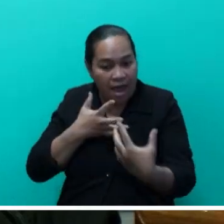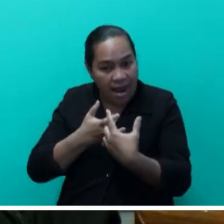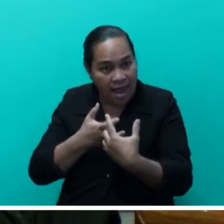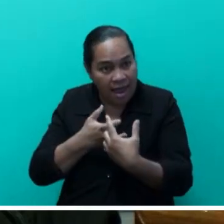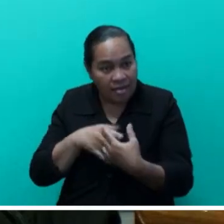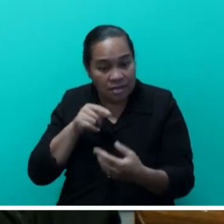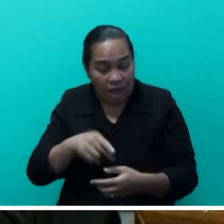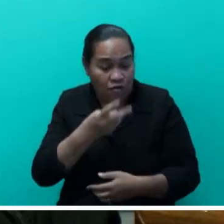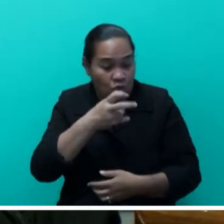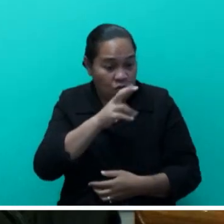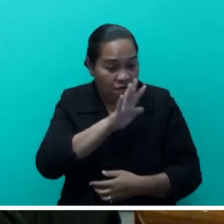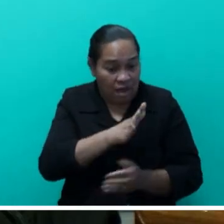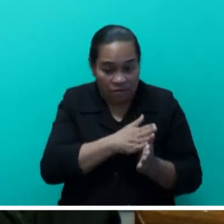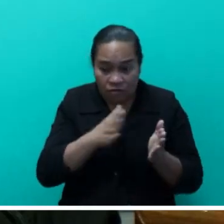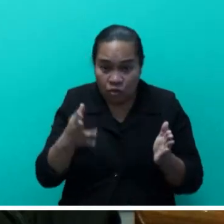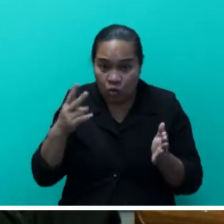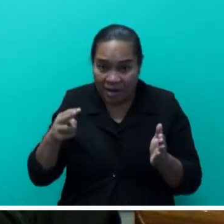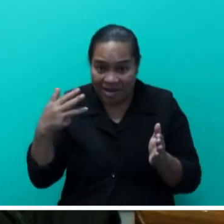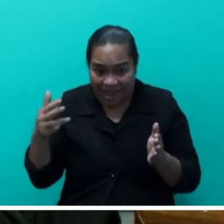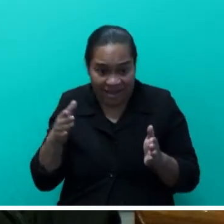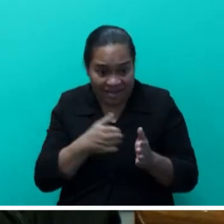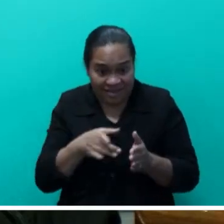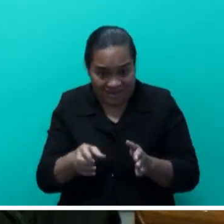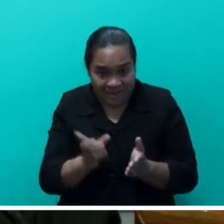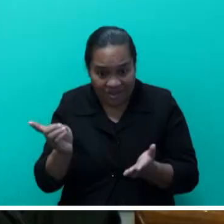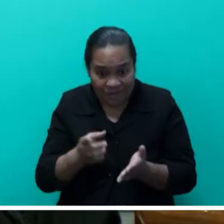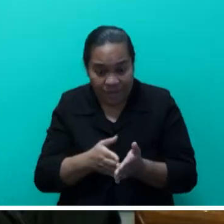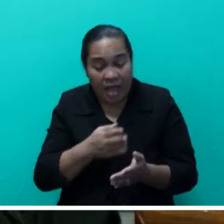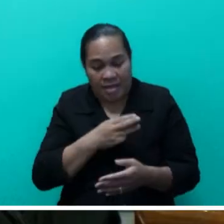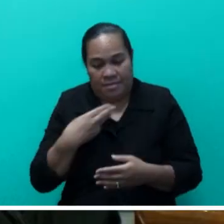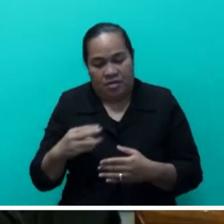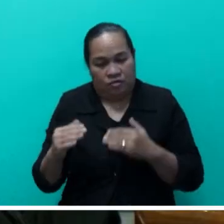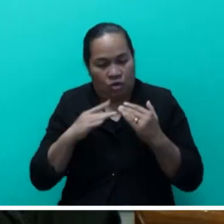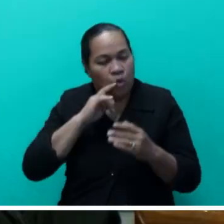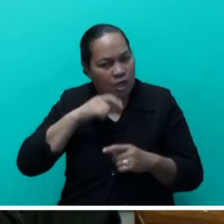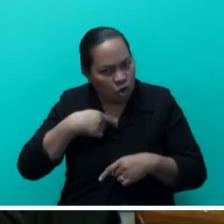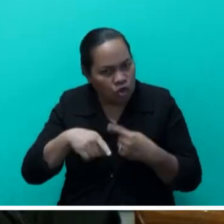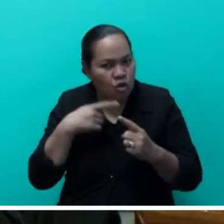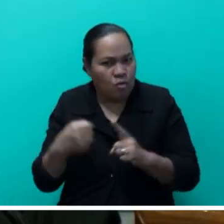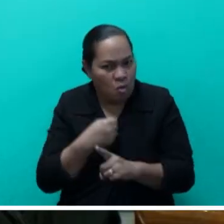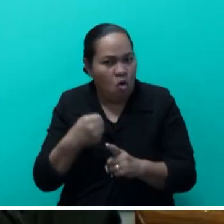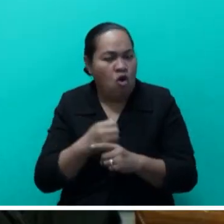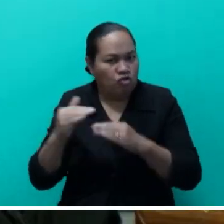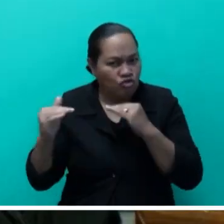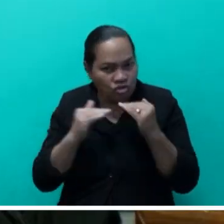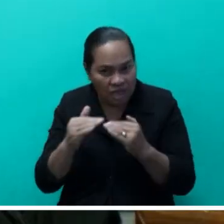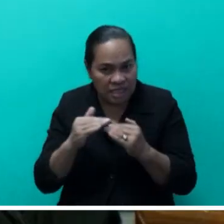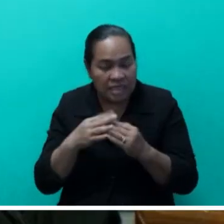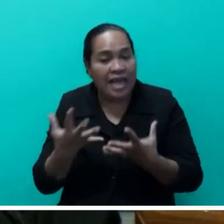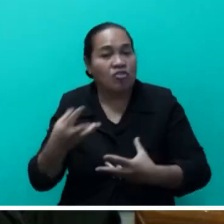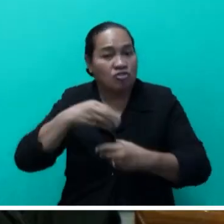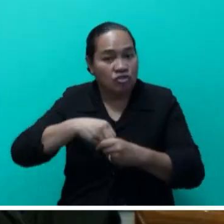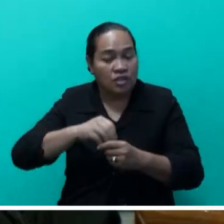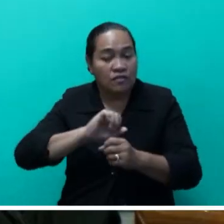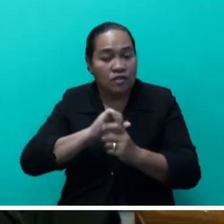for 2025 and 2029, the Ministry of Justice will continue to promote justice and inclusive societies